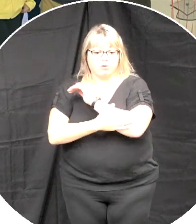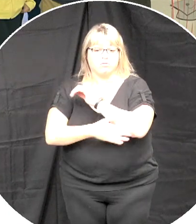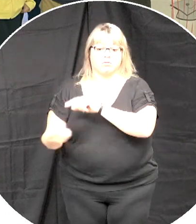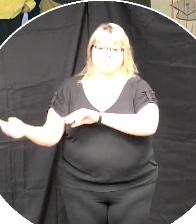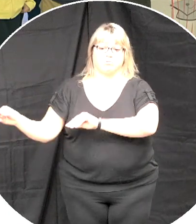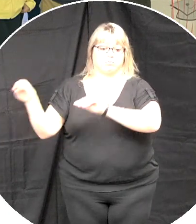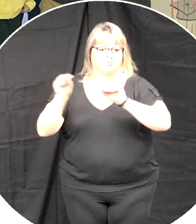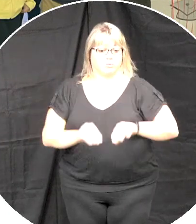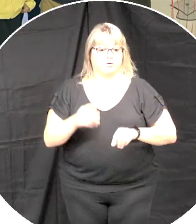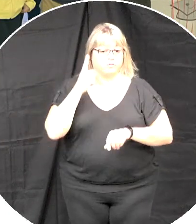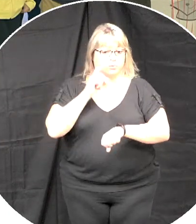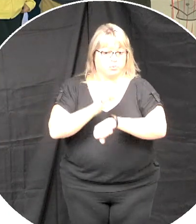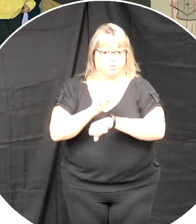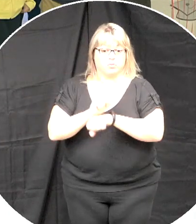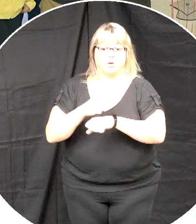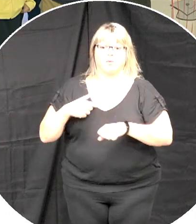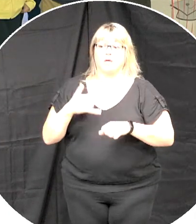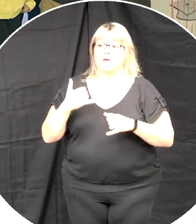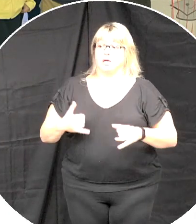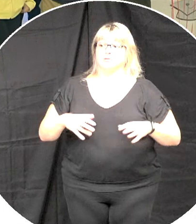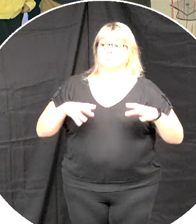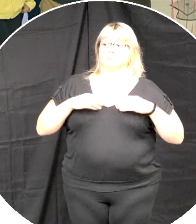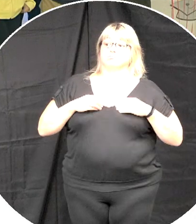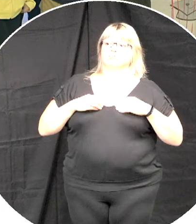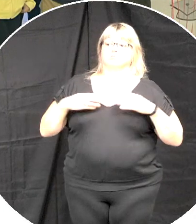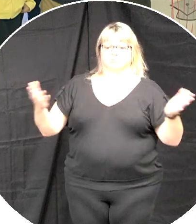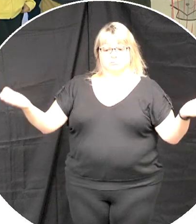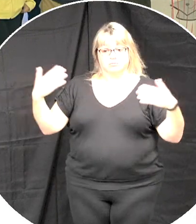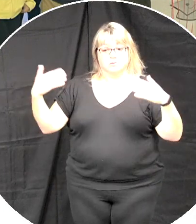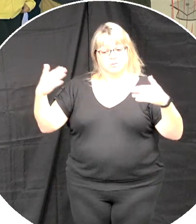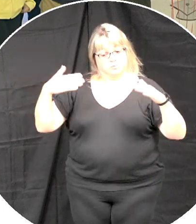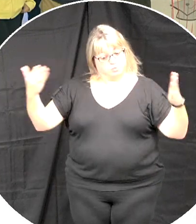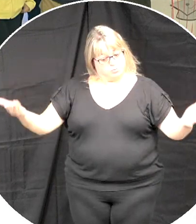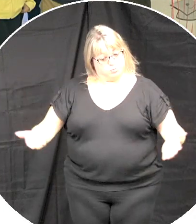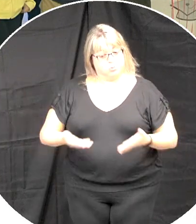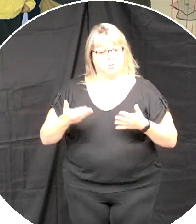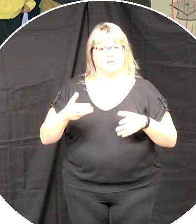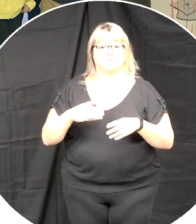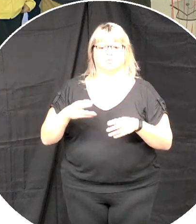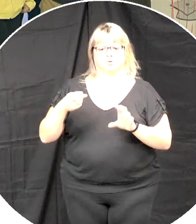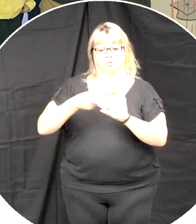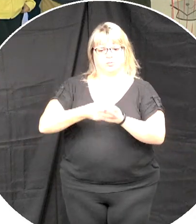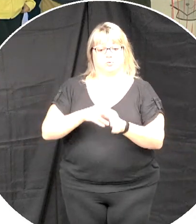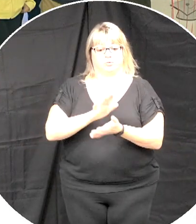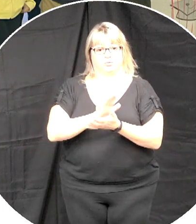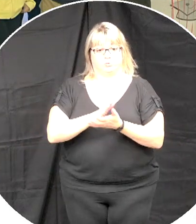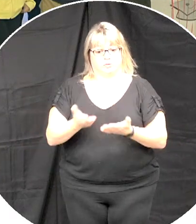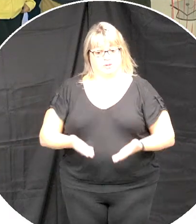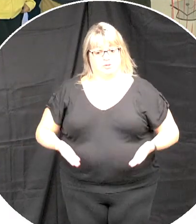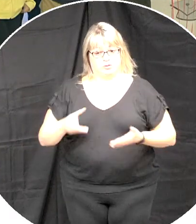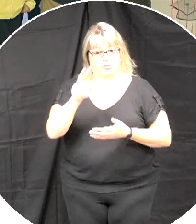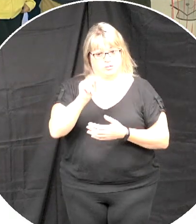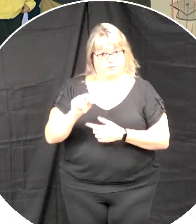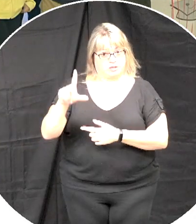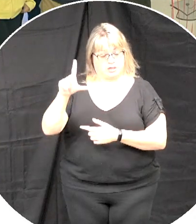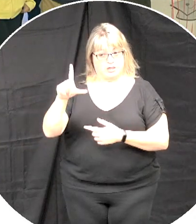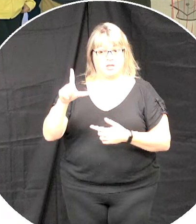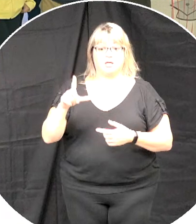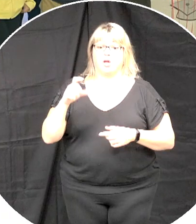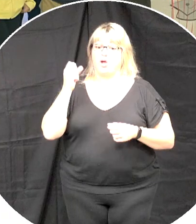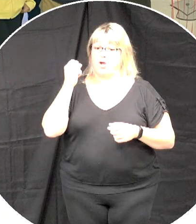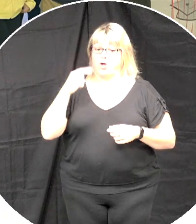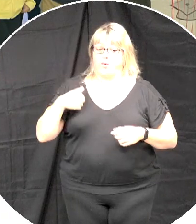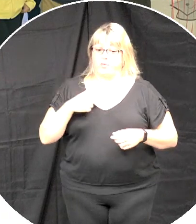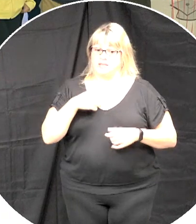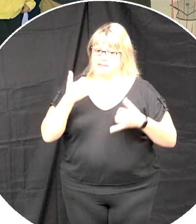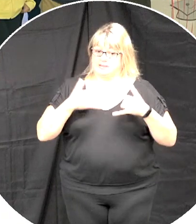are quite prepared to deal with this influx and quite pleased to host these individuals in our district. The province continues to experience a shortage of